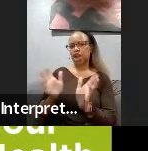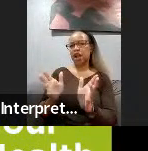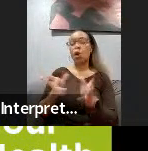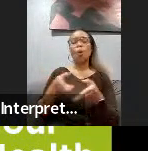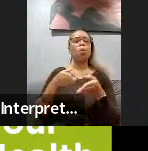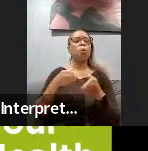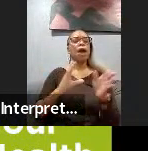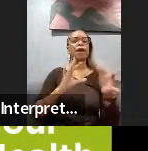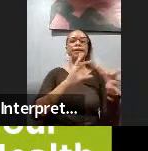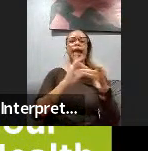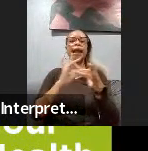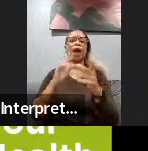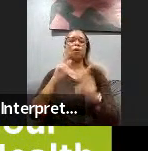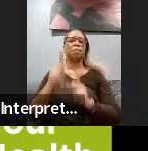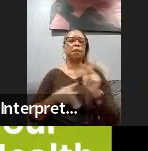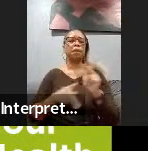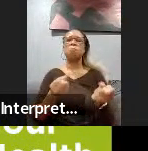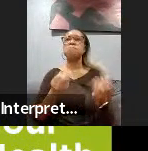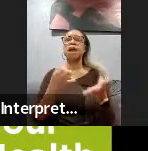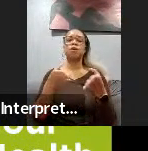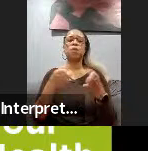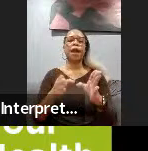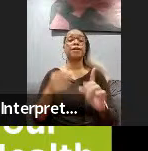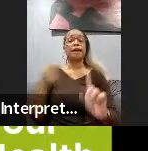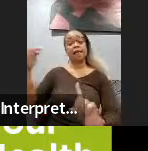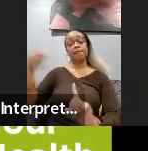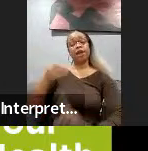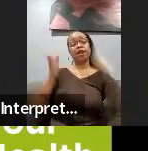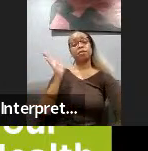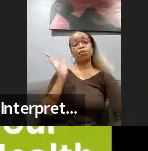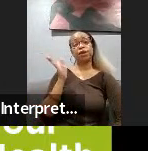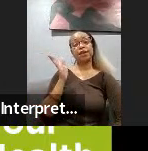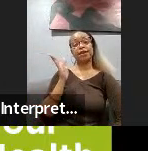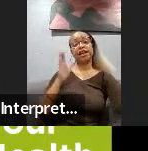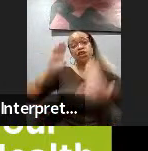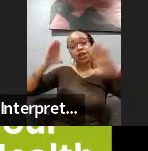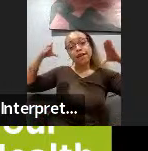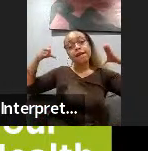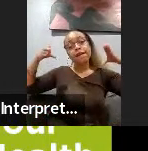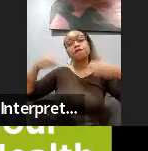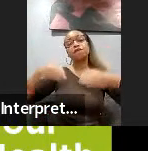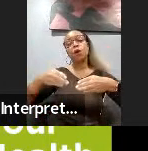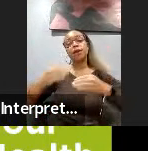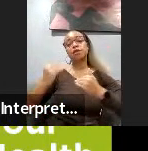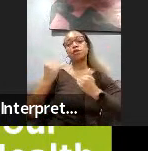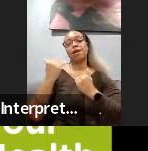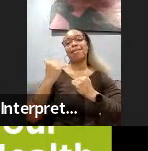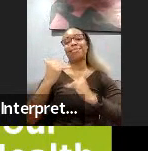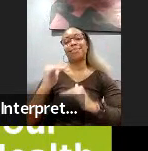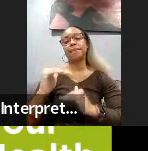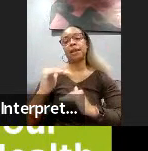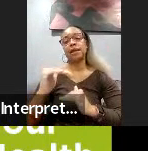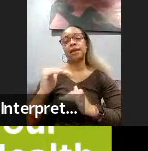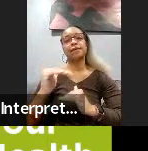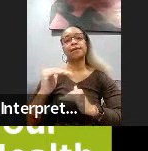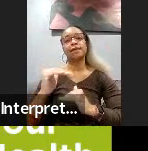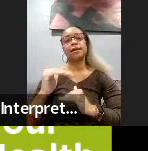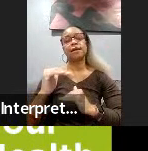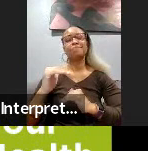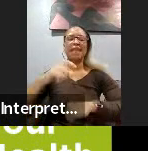folks. This presentation is specifically focused on a limited by